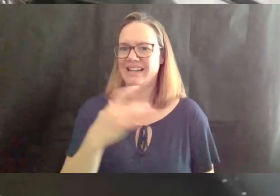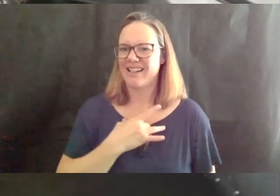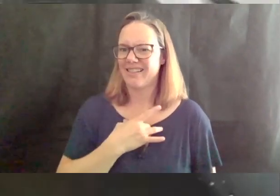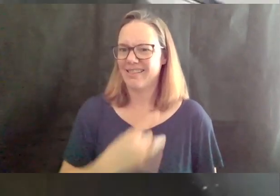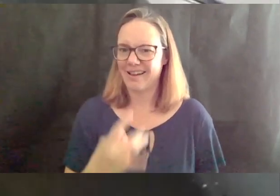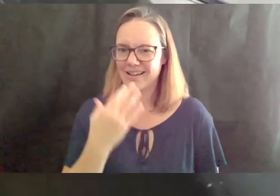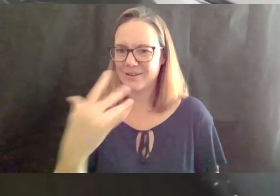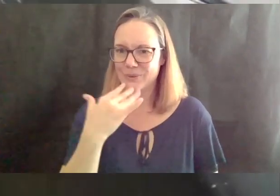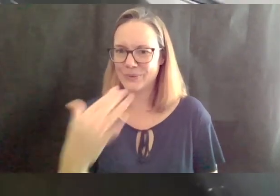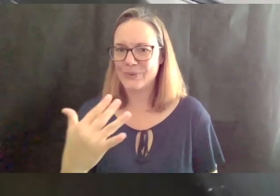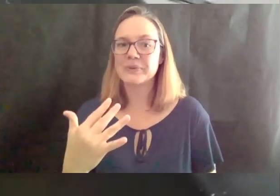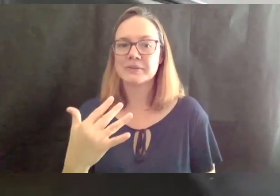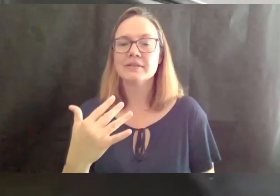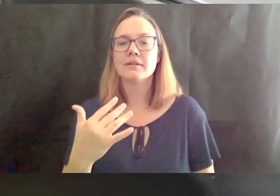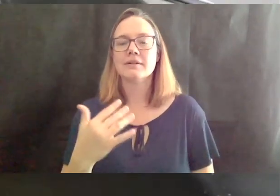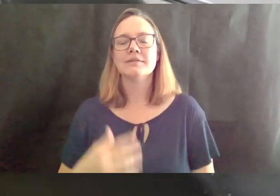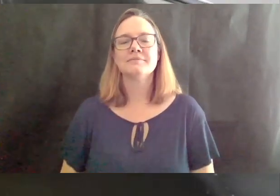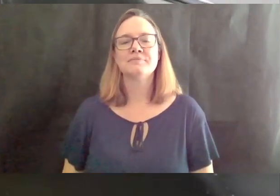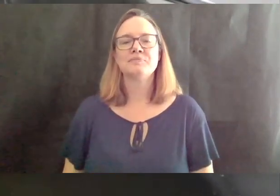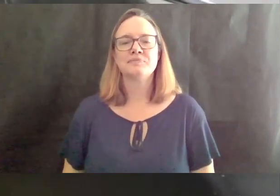And then